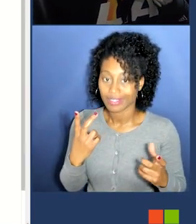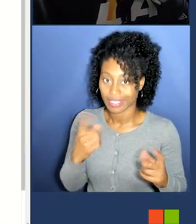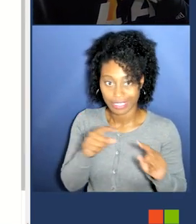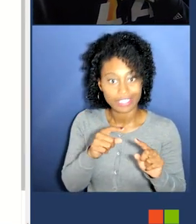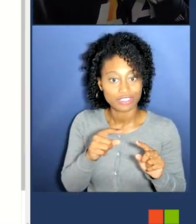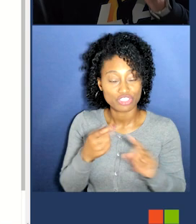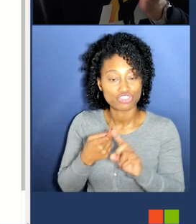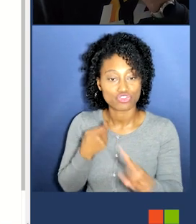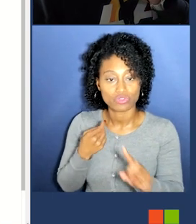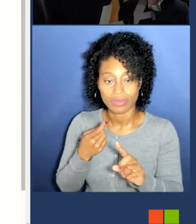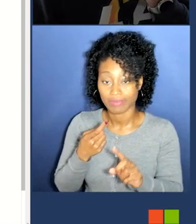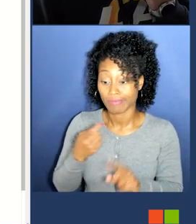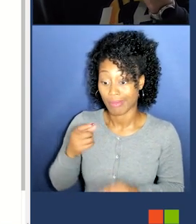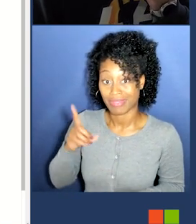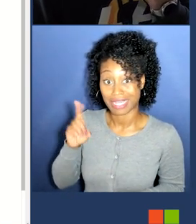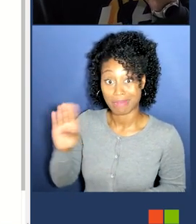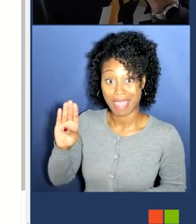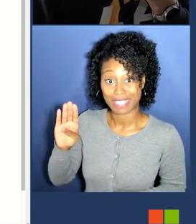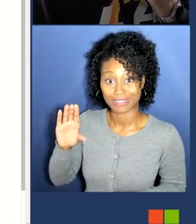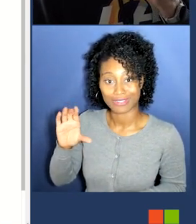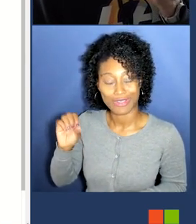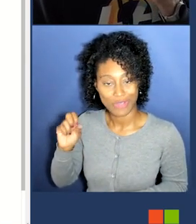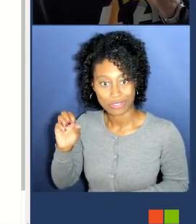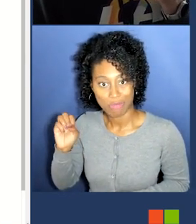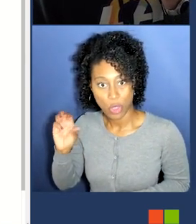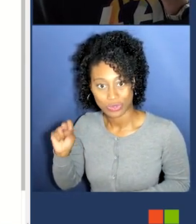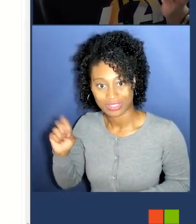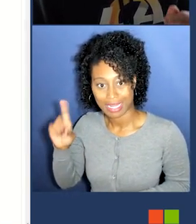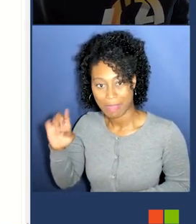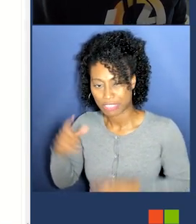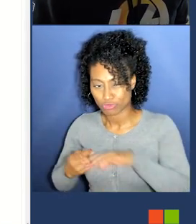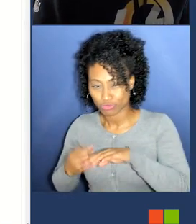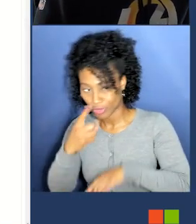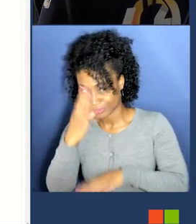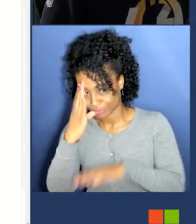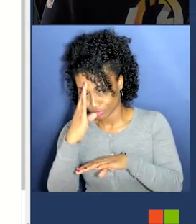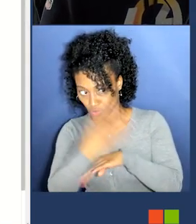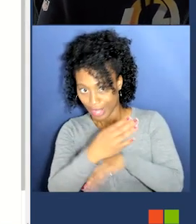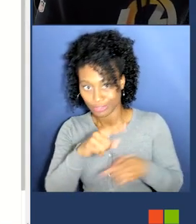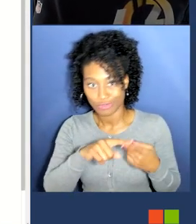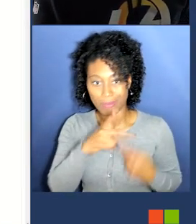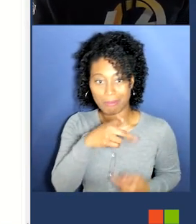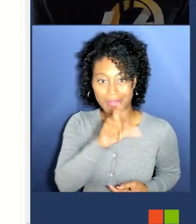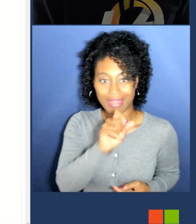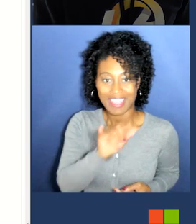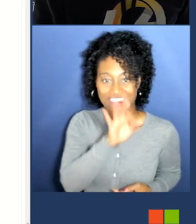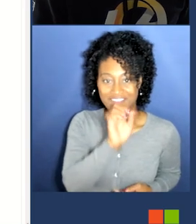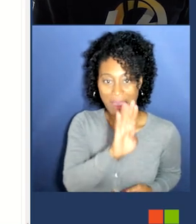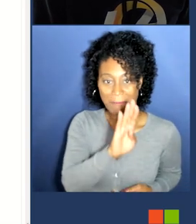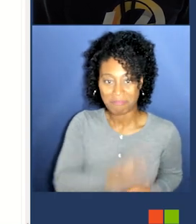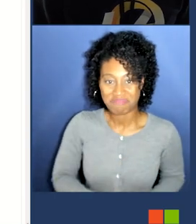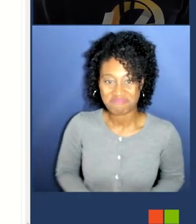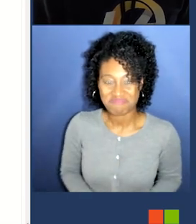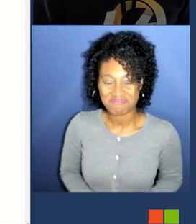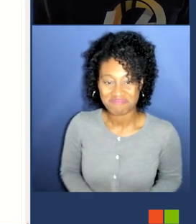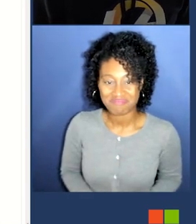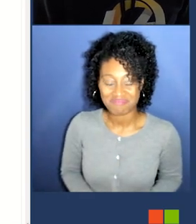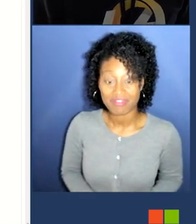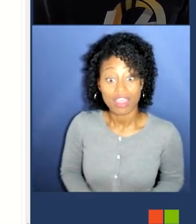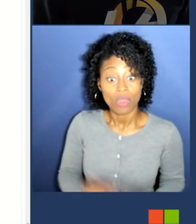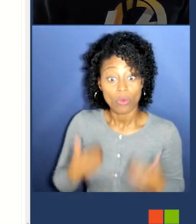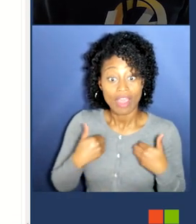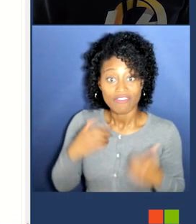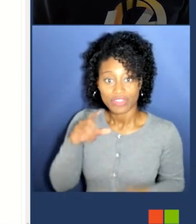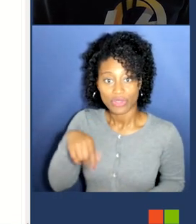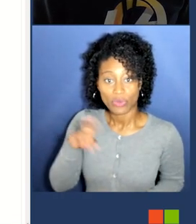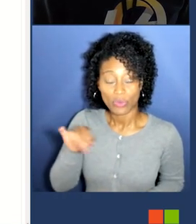Okay, and then we have the public API that can query this. And as I said,